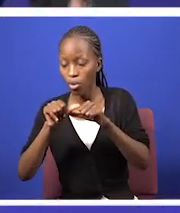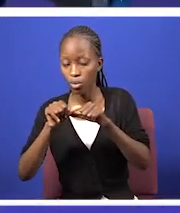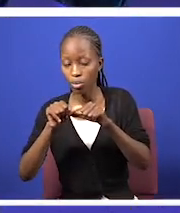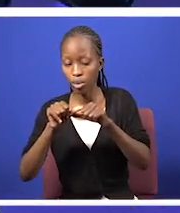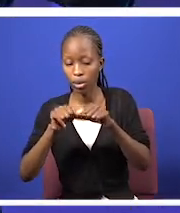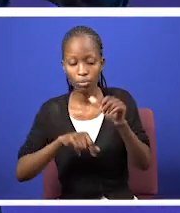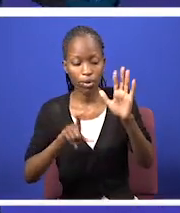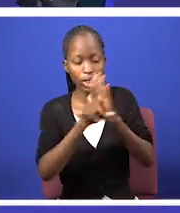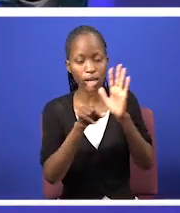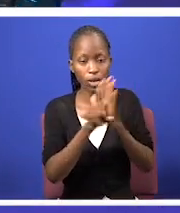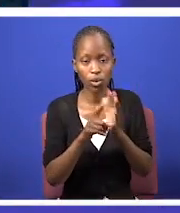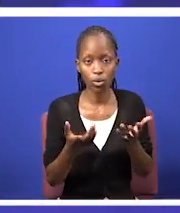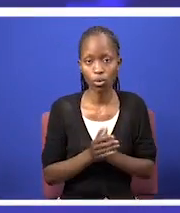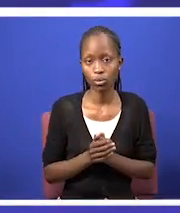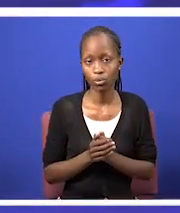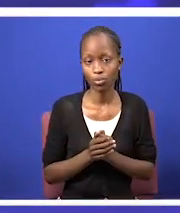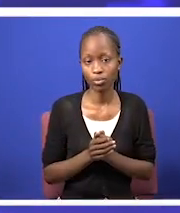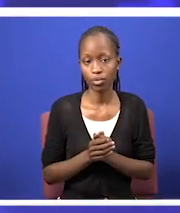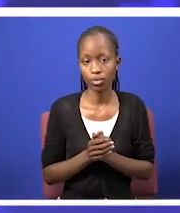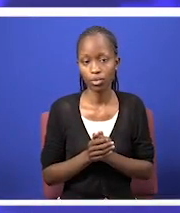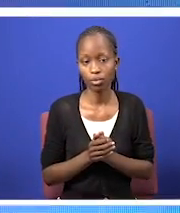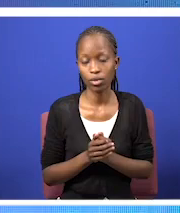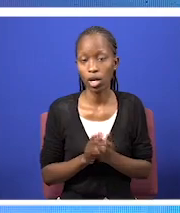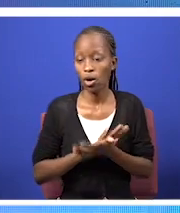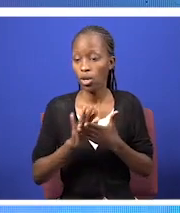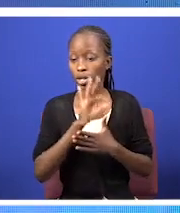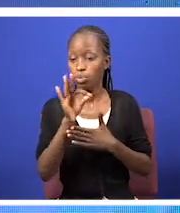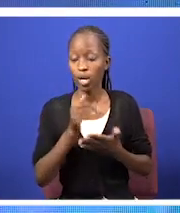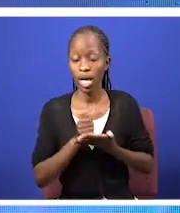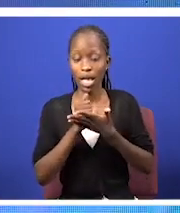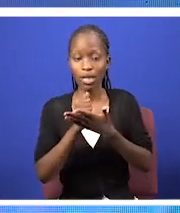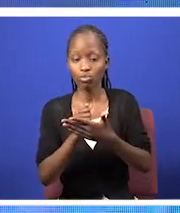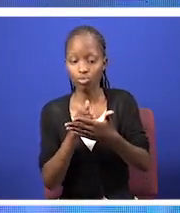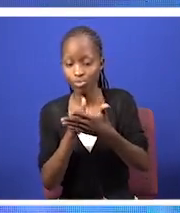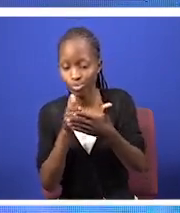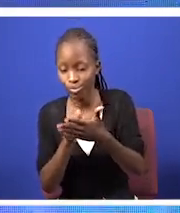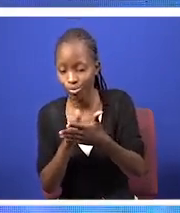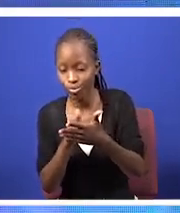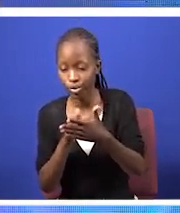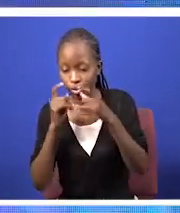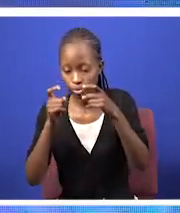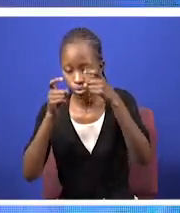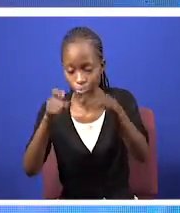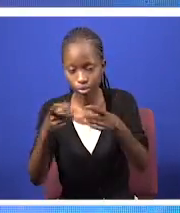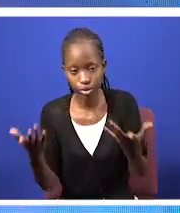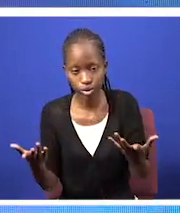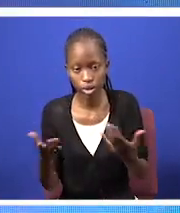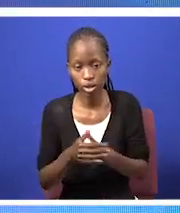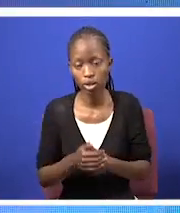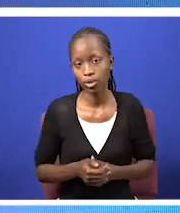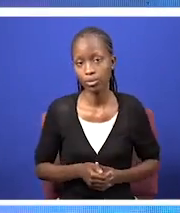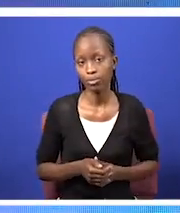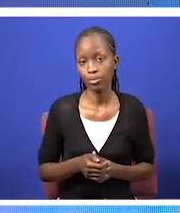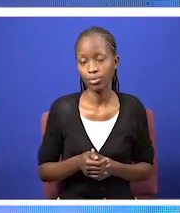He tells you this is how far you can go and no further. This is what's going to get you in trouble, and this is what's going to get you in jail. This is what's going to